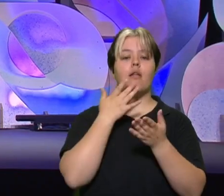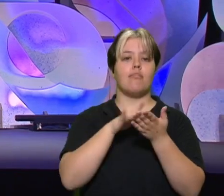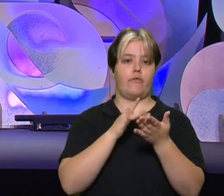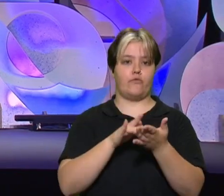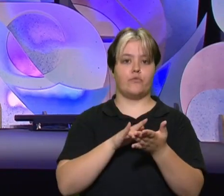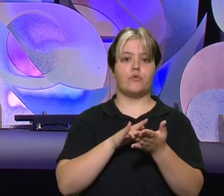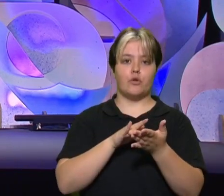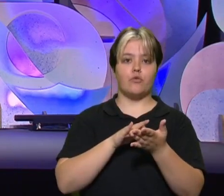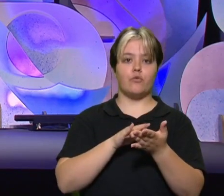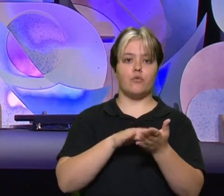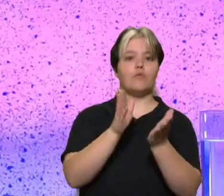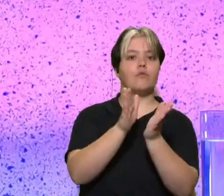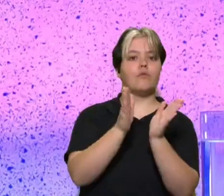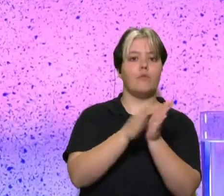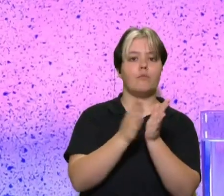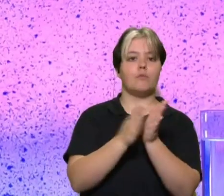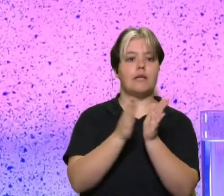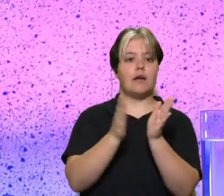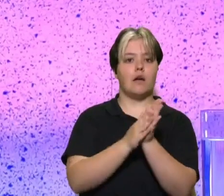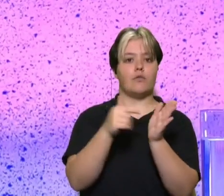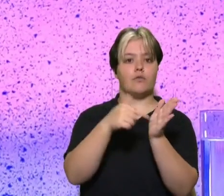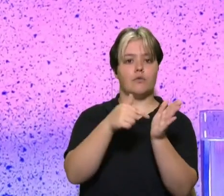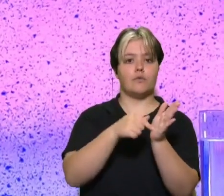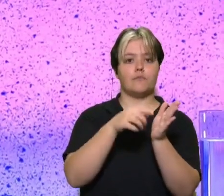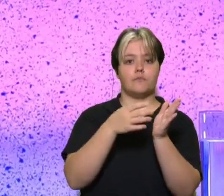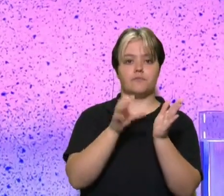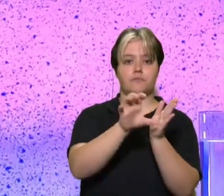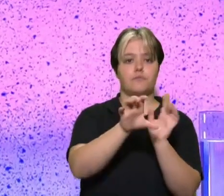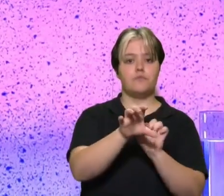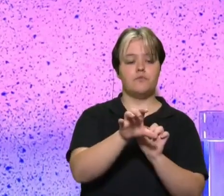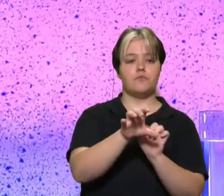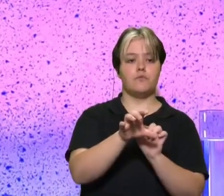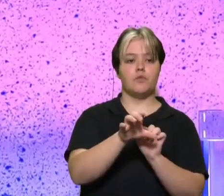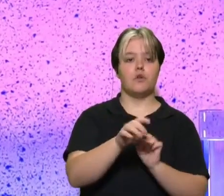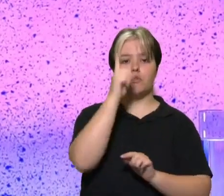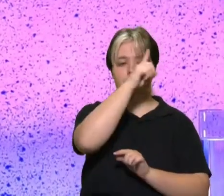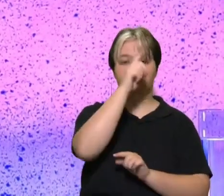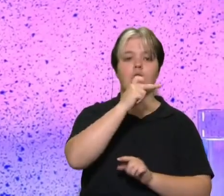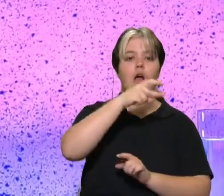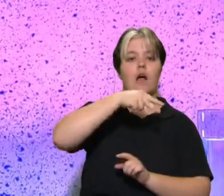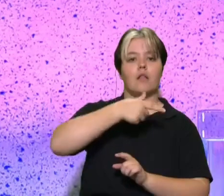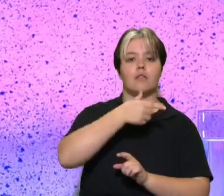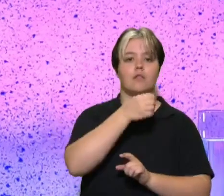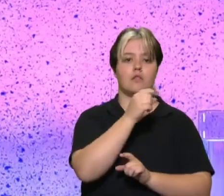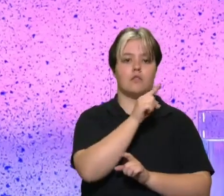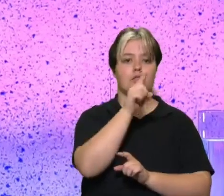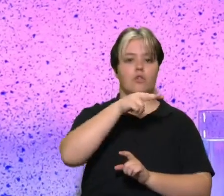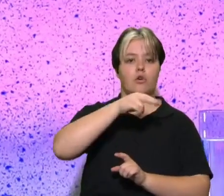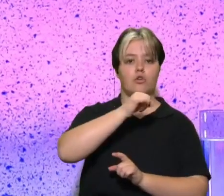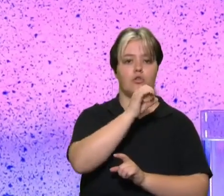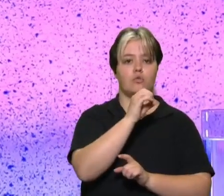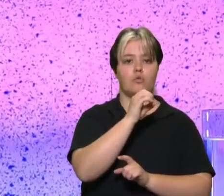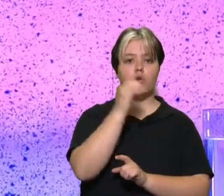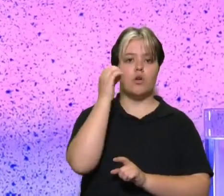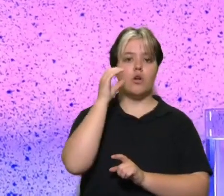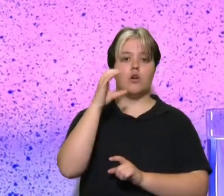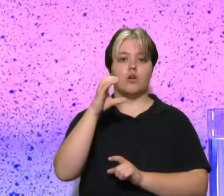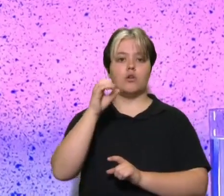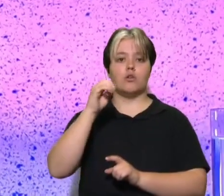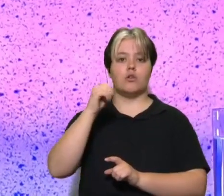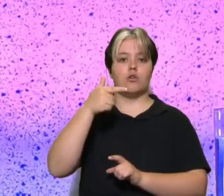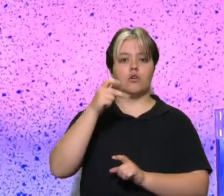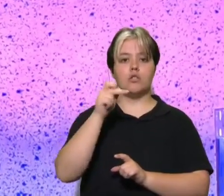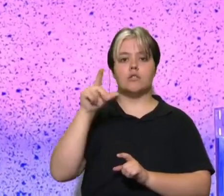Congress. This is a book published by the Foundation, and illustrated by Professor Costa Pinto, who is